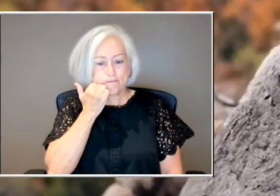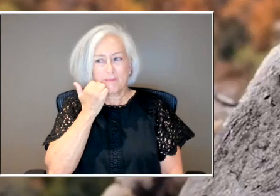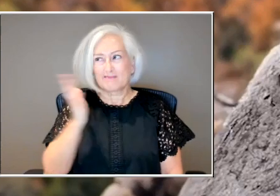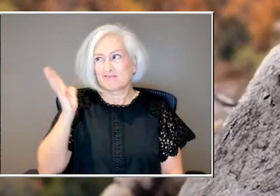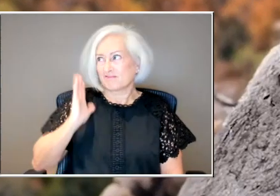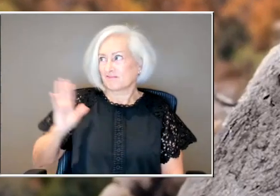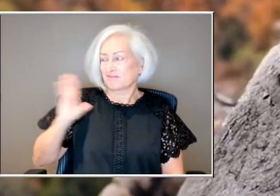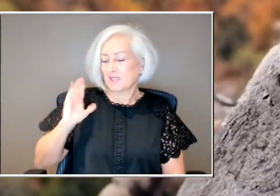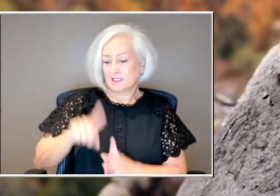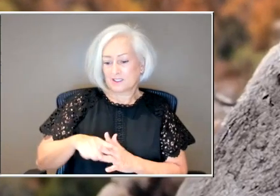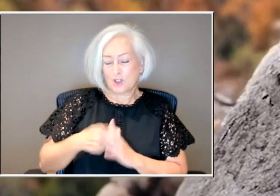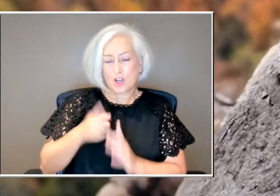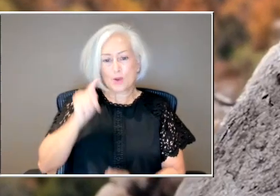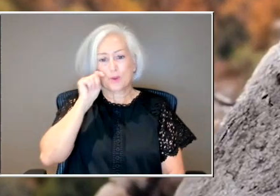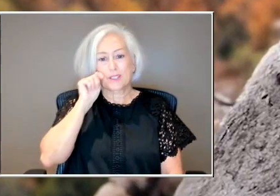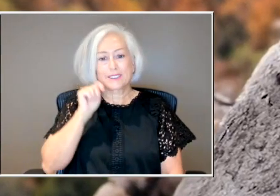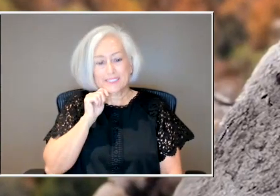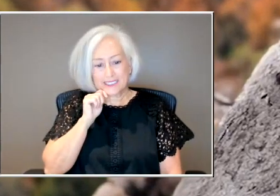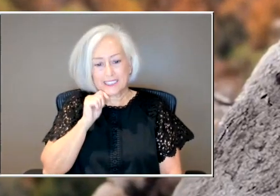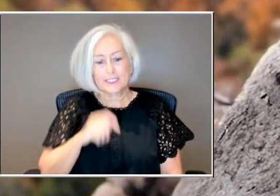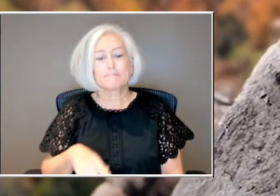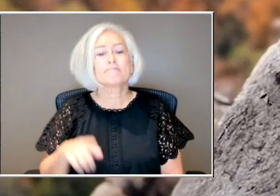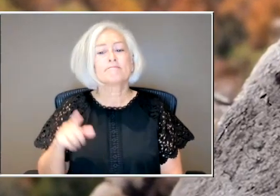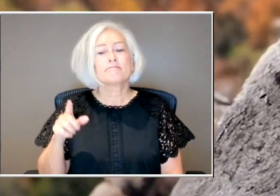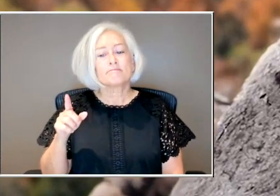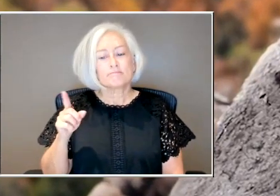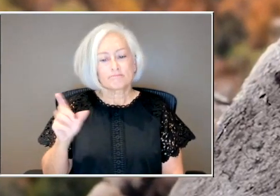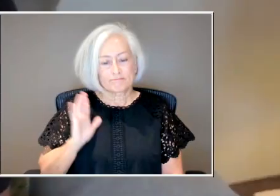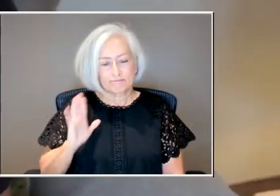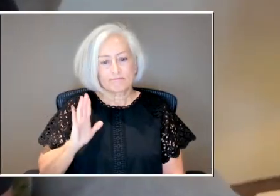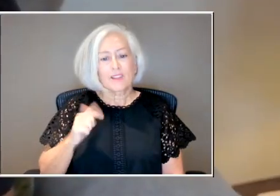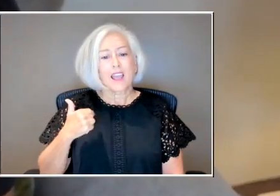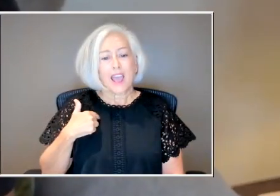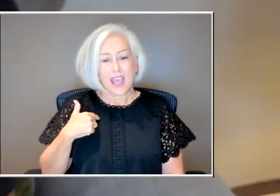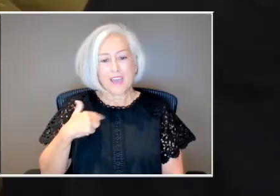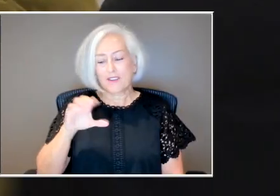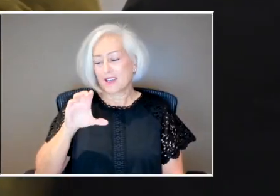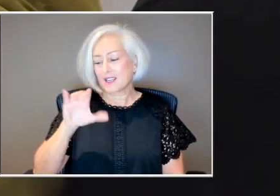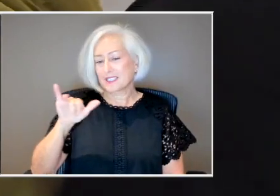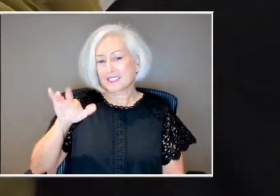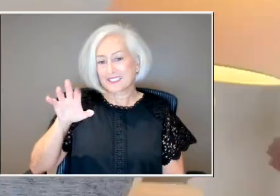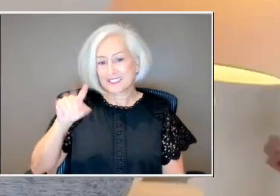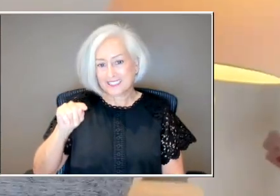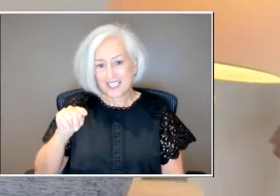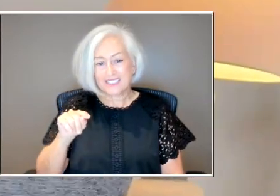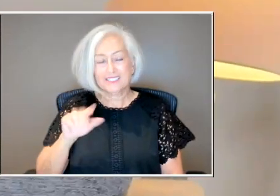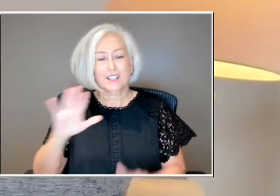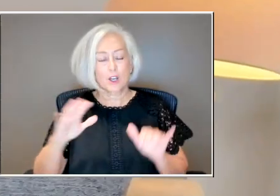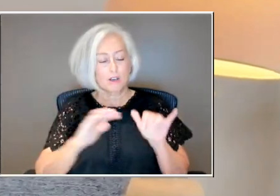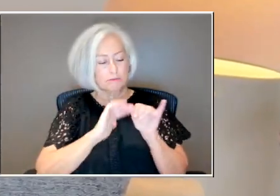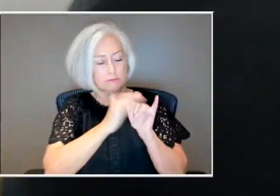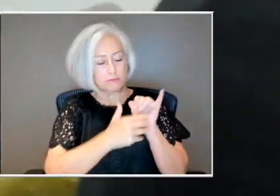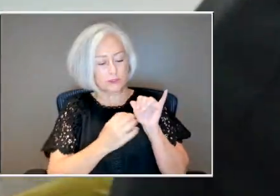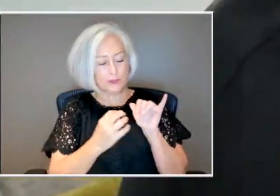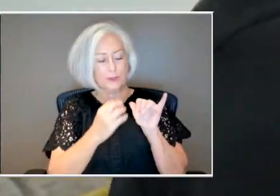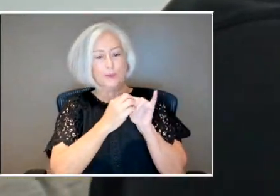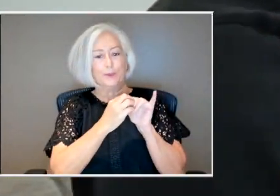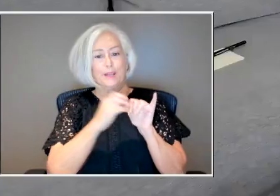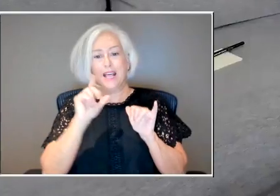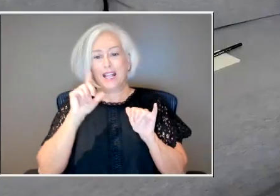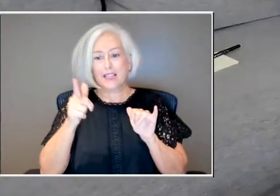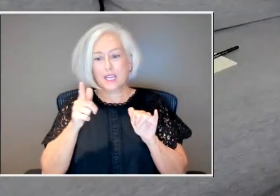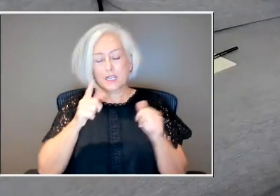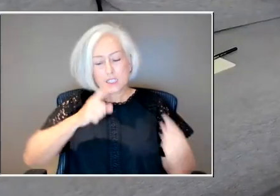Abby developed and had a huge cyst removed from her uterus, and later, trouble conceiving a child.